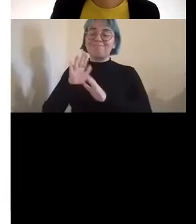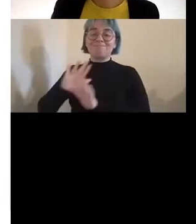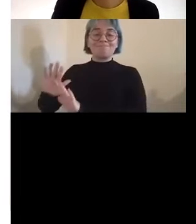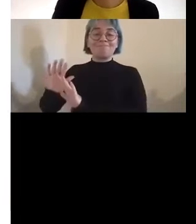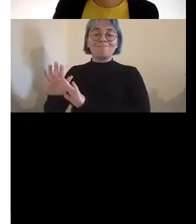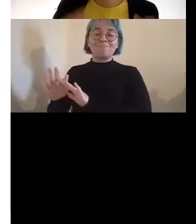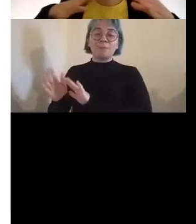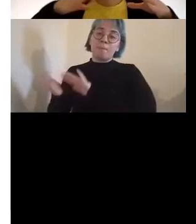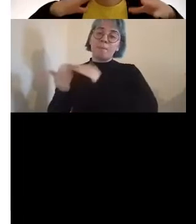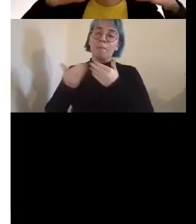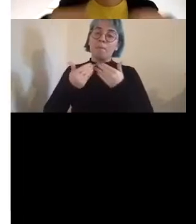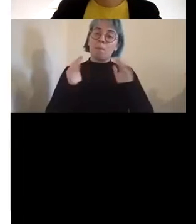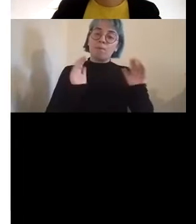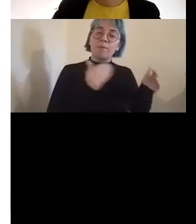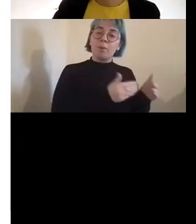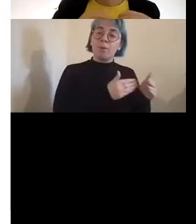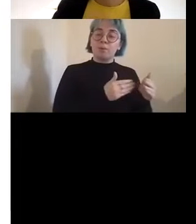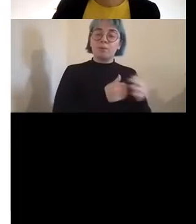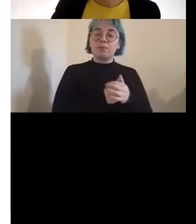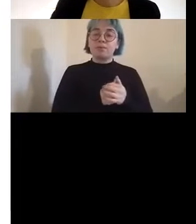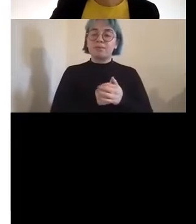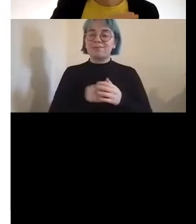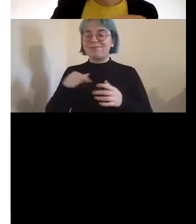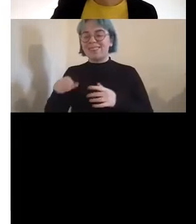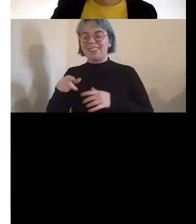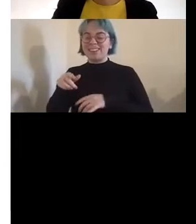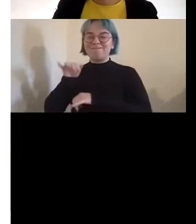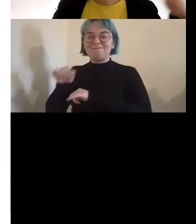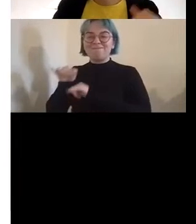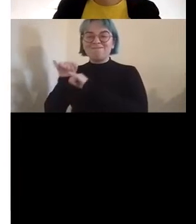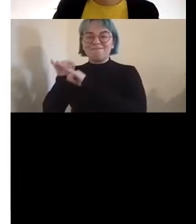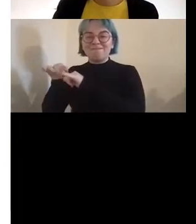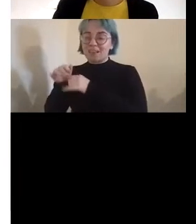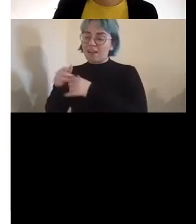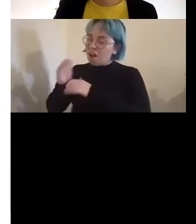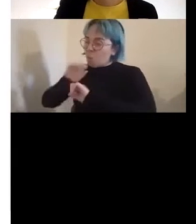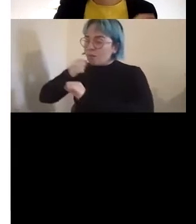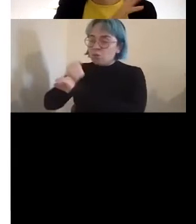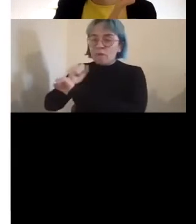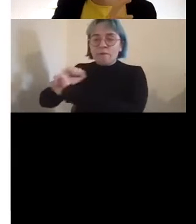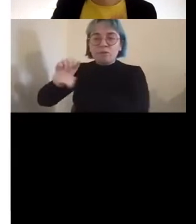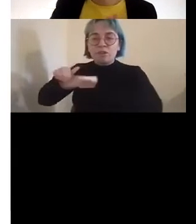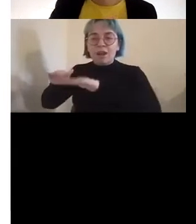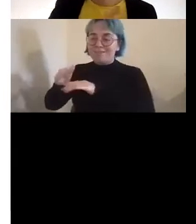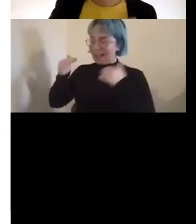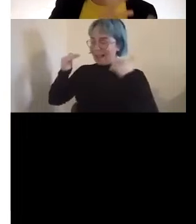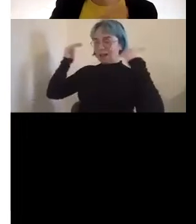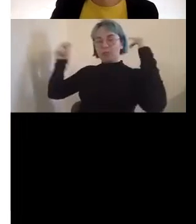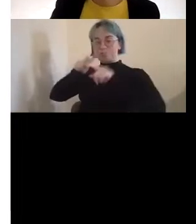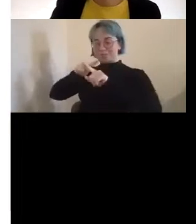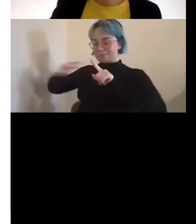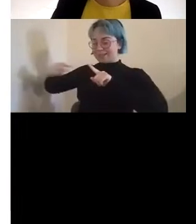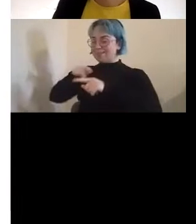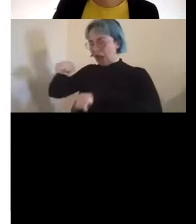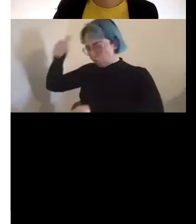protection approaches, really that were more like patronizing, just doing things for the child from the adult's perspective, that we know